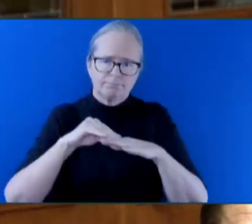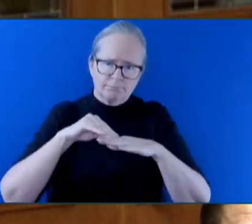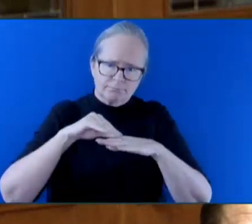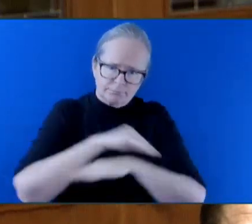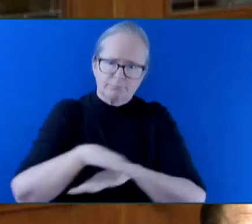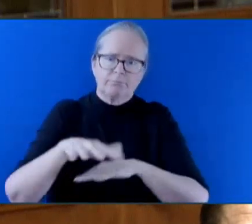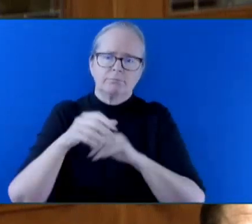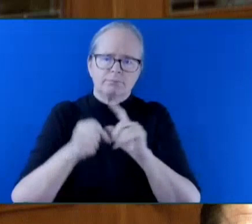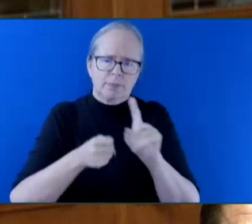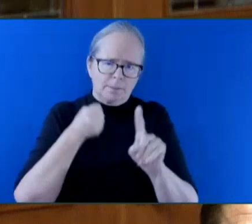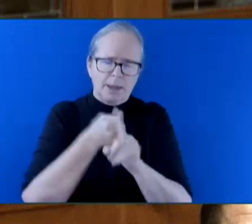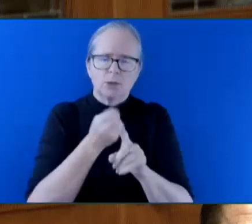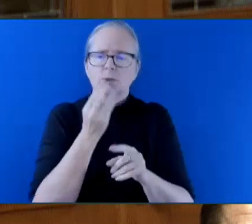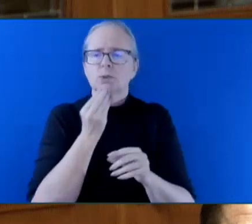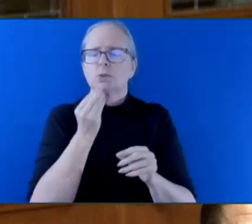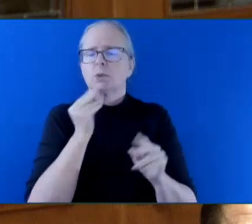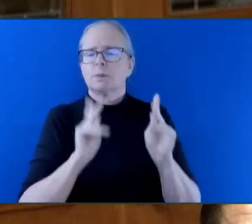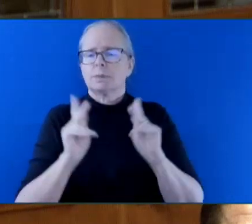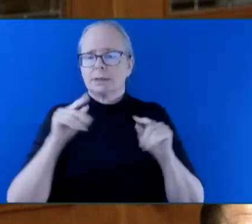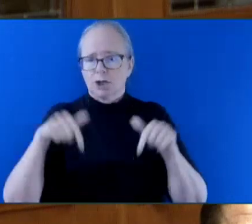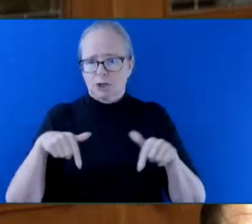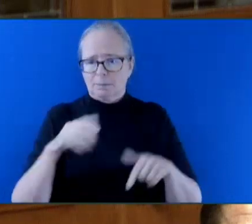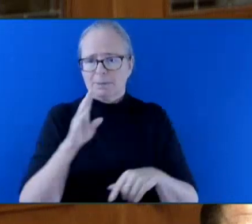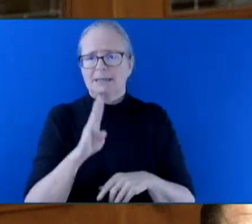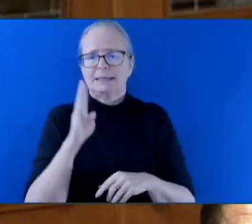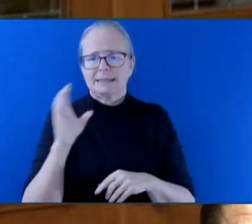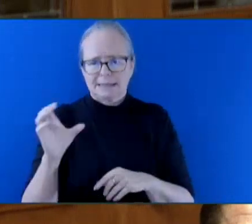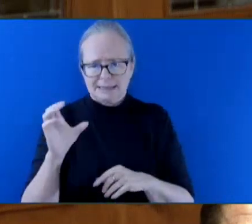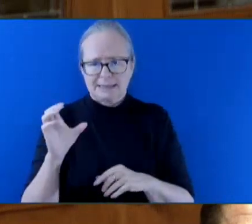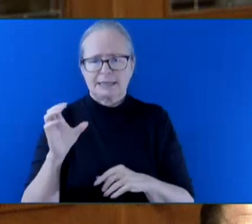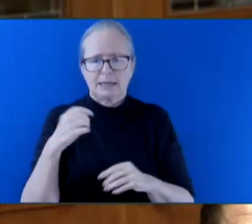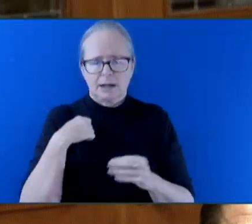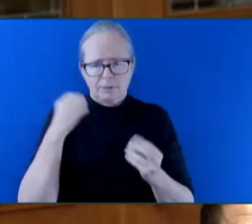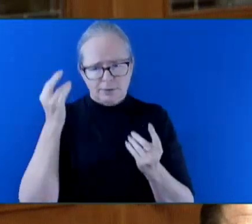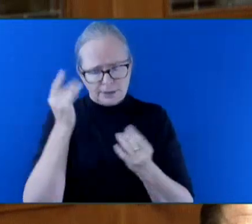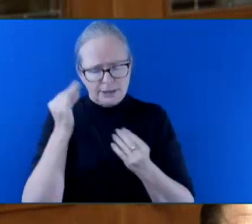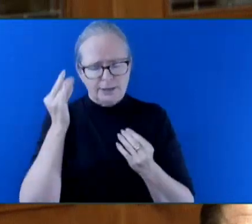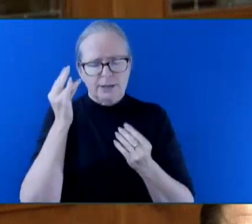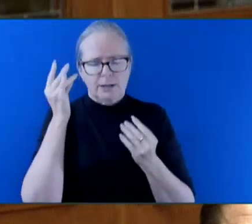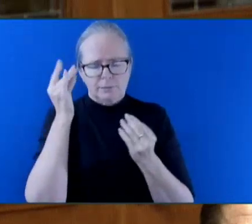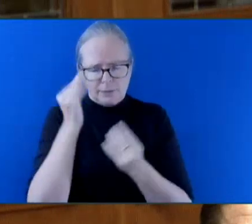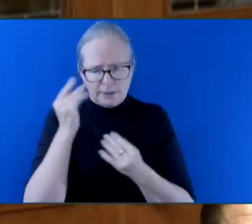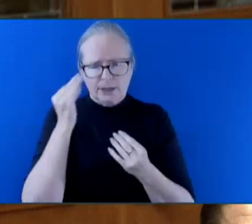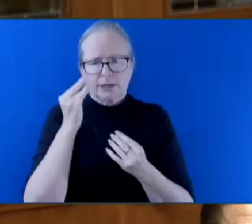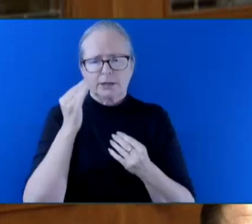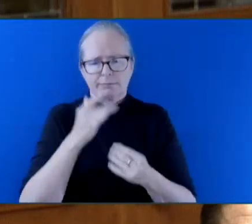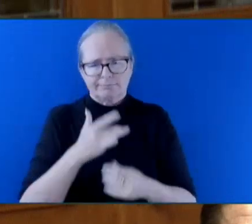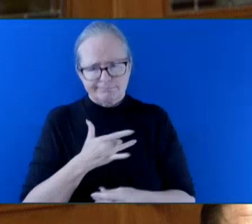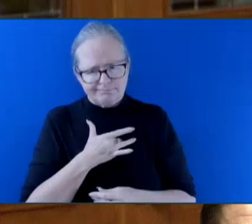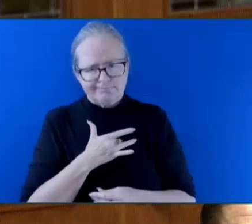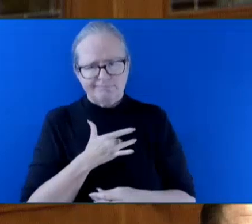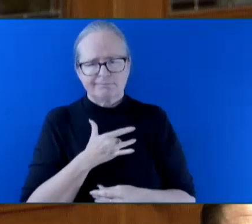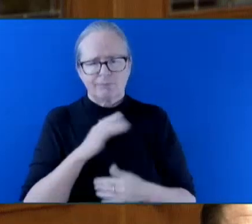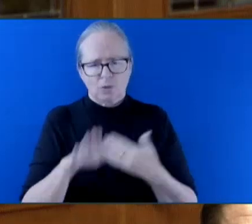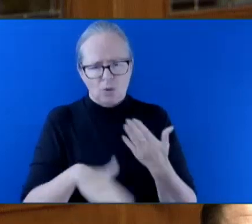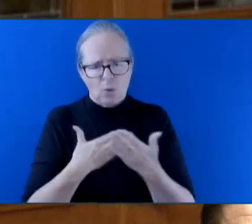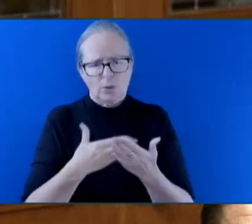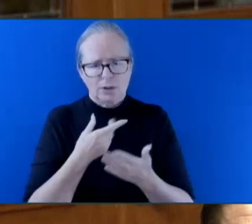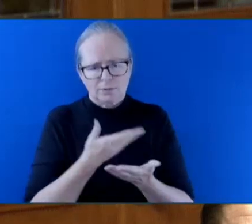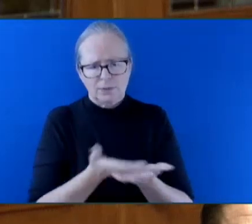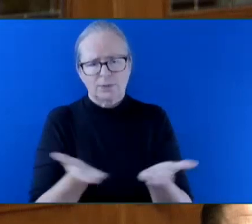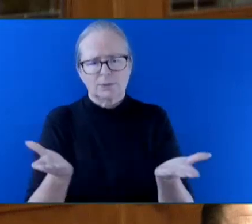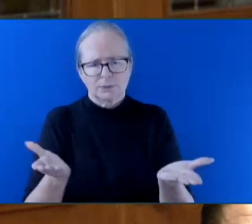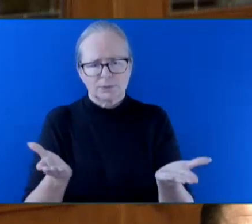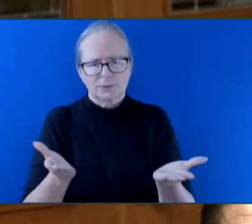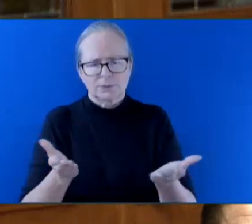all of whom are in my thoughts. In particular, my thoughts are with the family and all those who knew